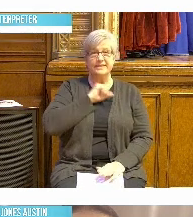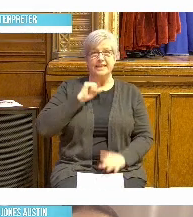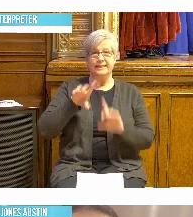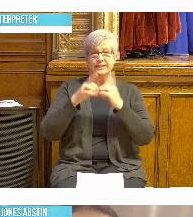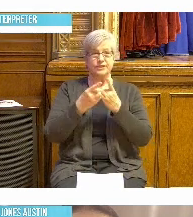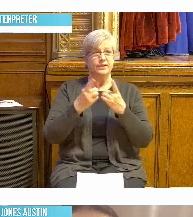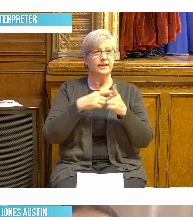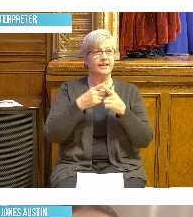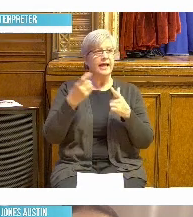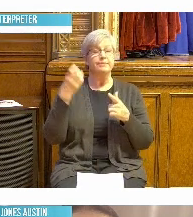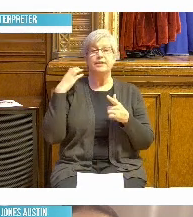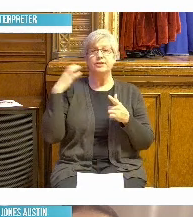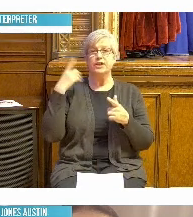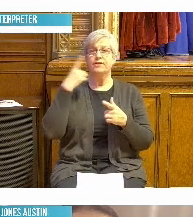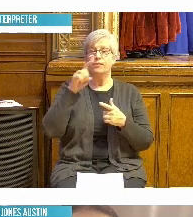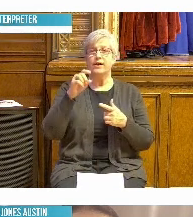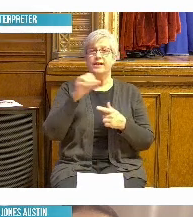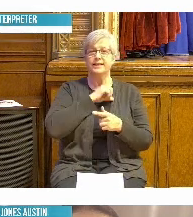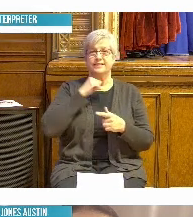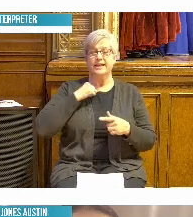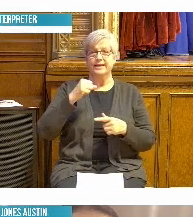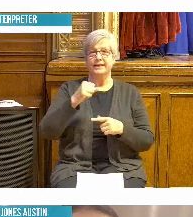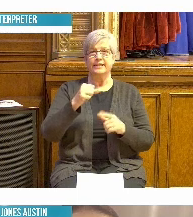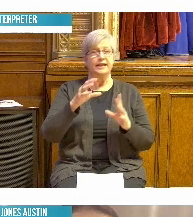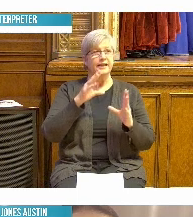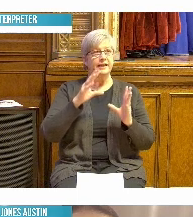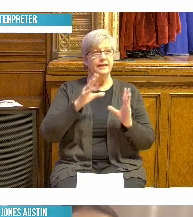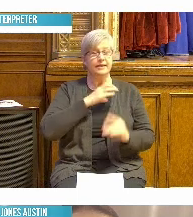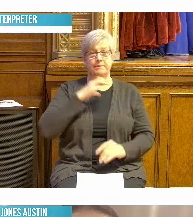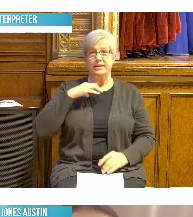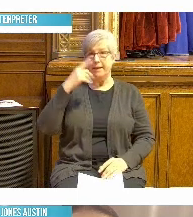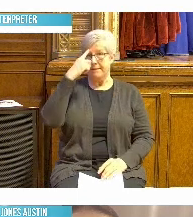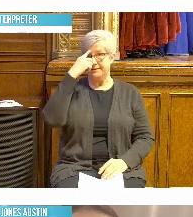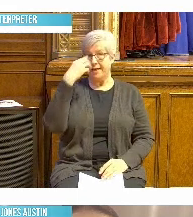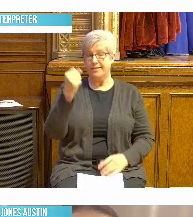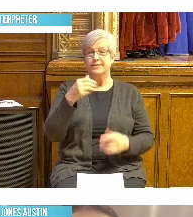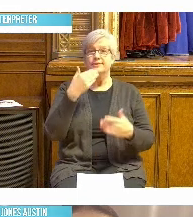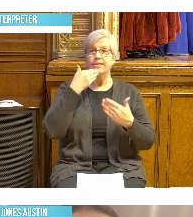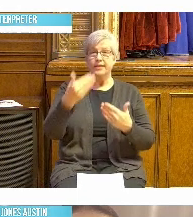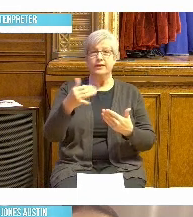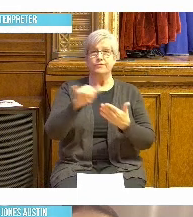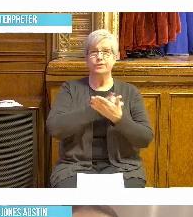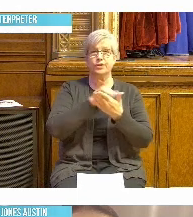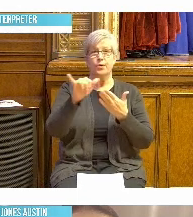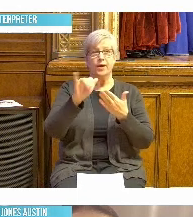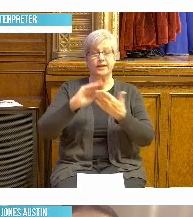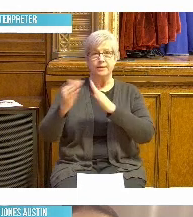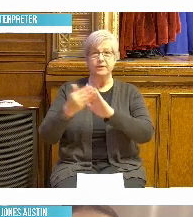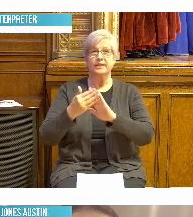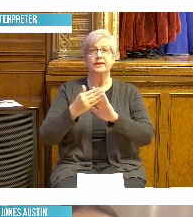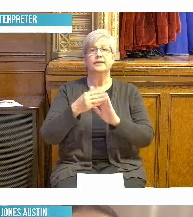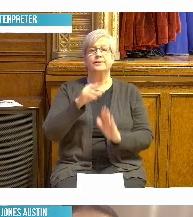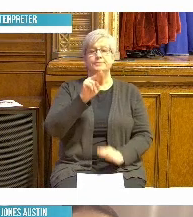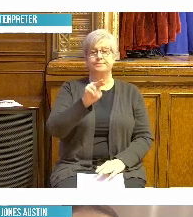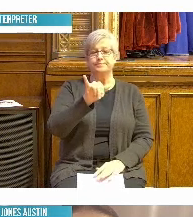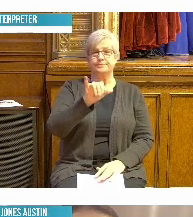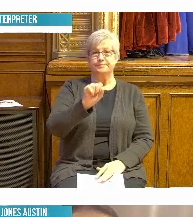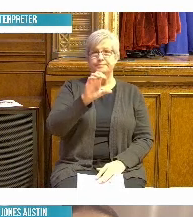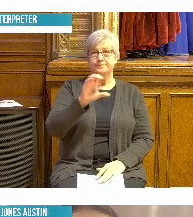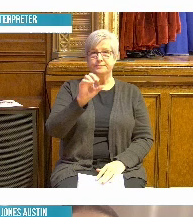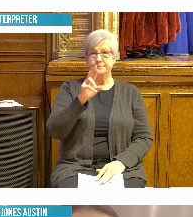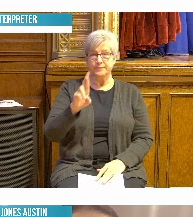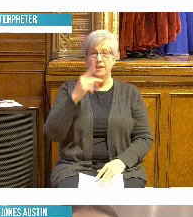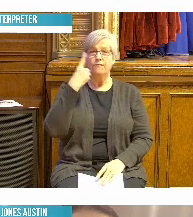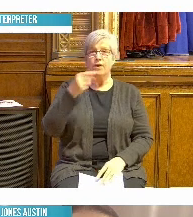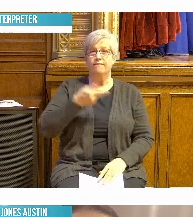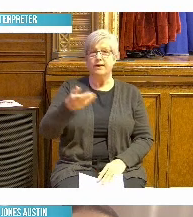honor of serving as chair of the Senate Committee on Mental Health. Thank you to the New York Community Commission on Reparations Remedies,